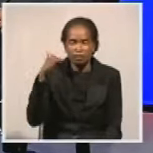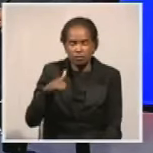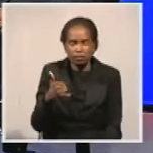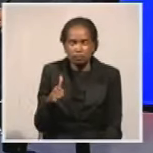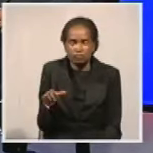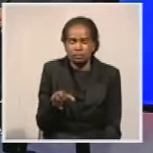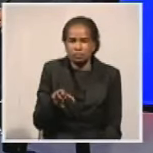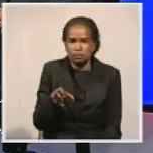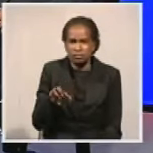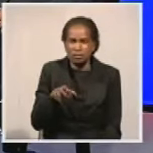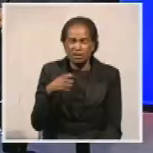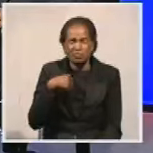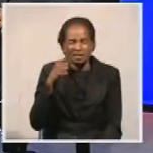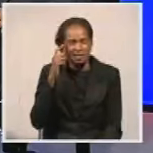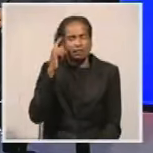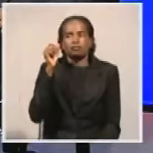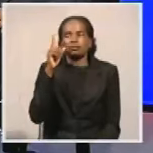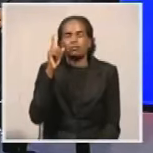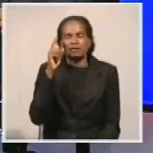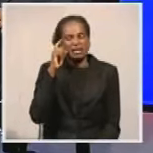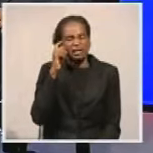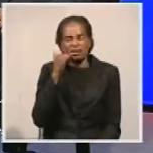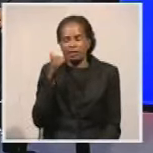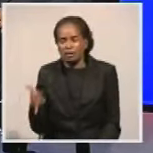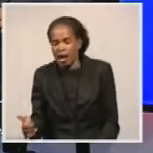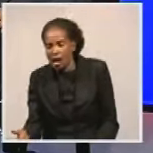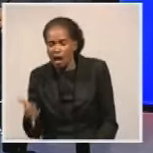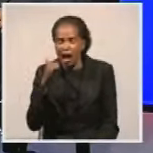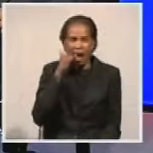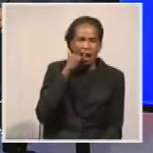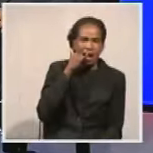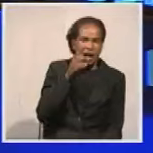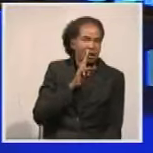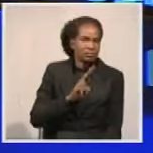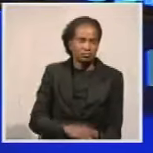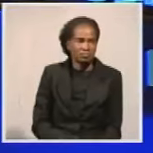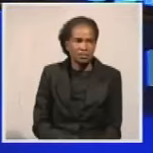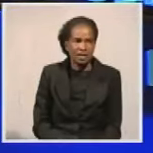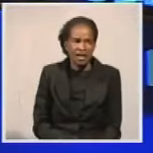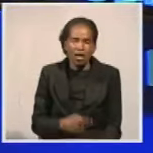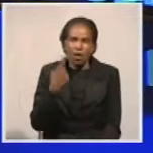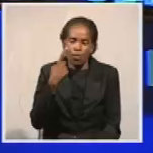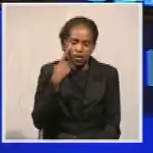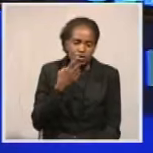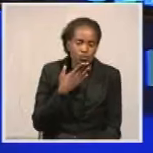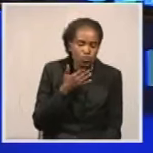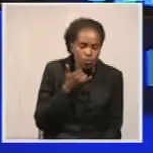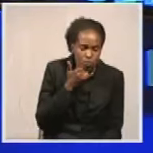decided I'm not going to answer it, but I'll see who made such a call.